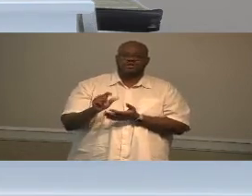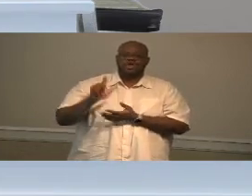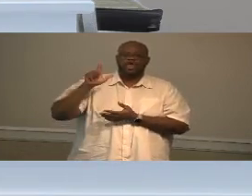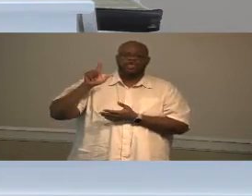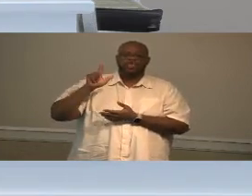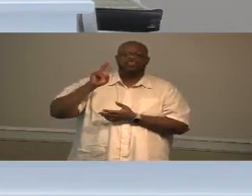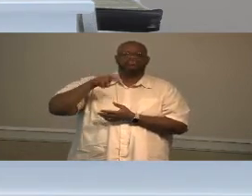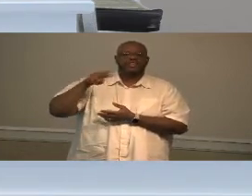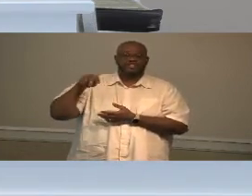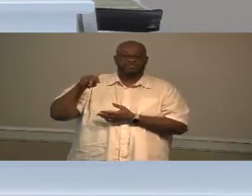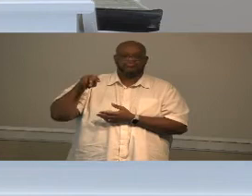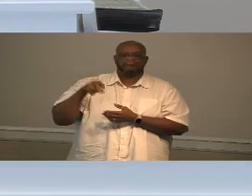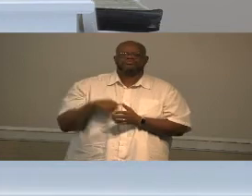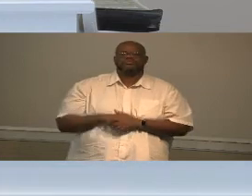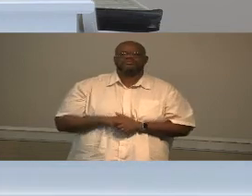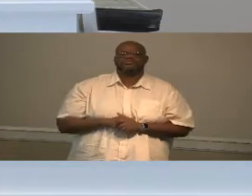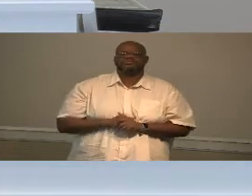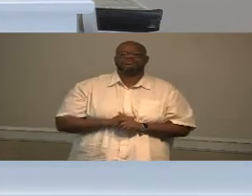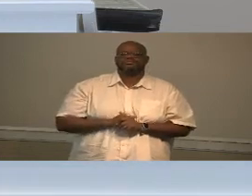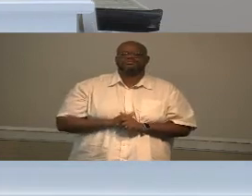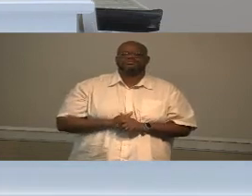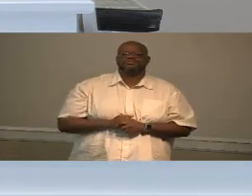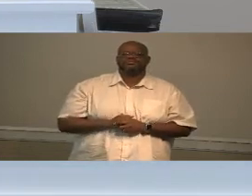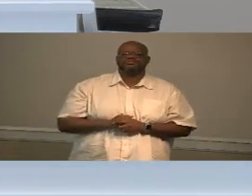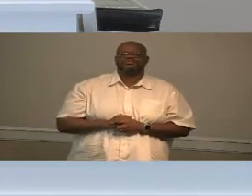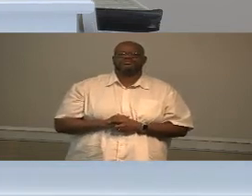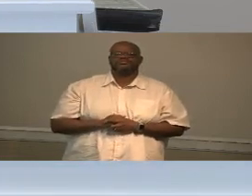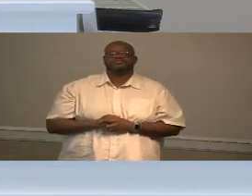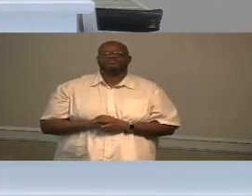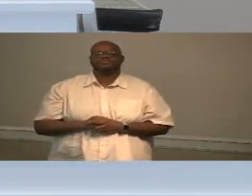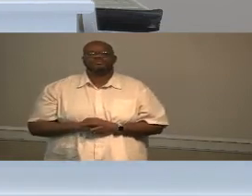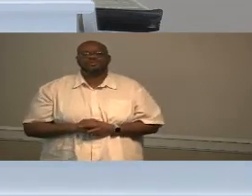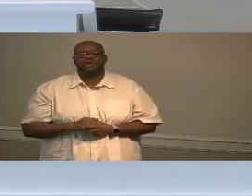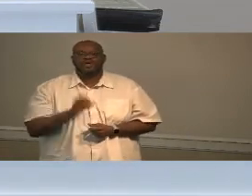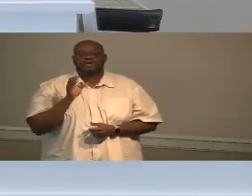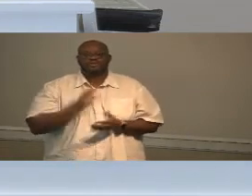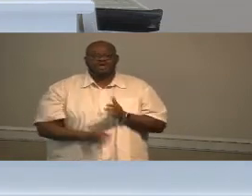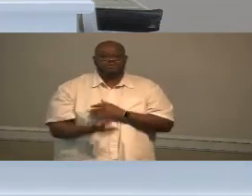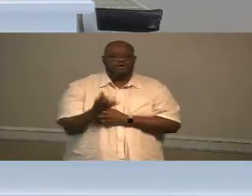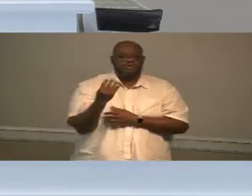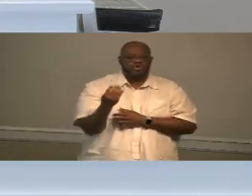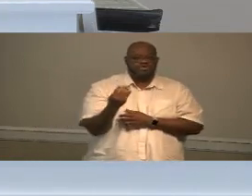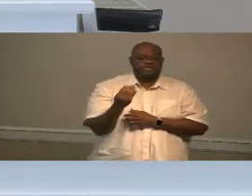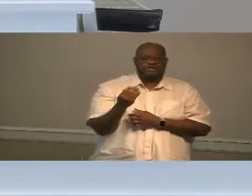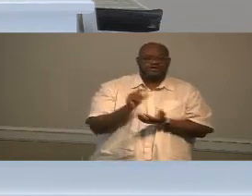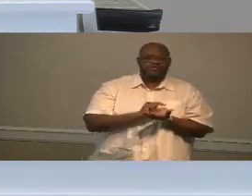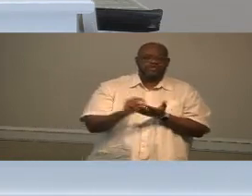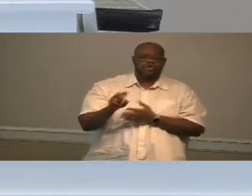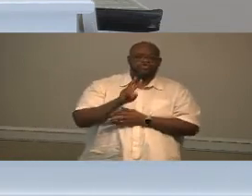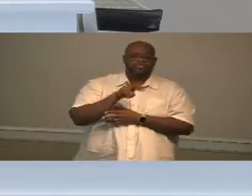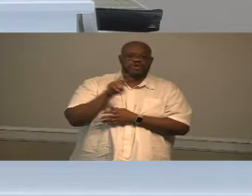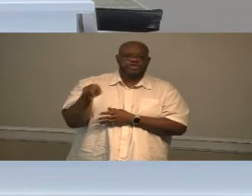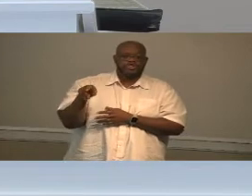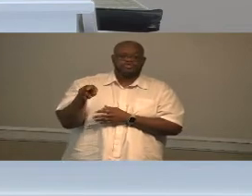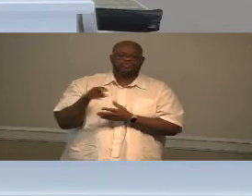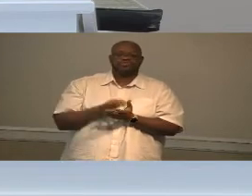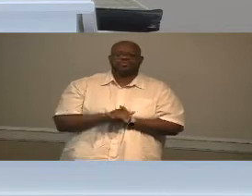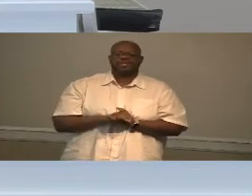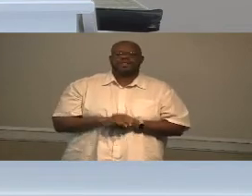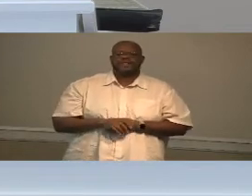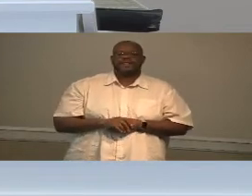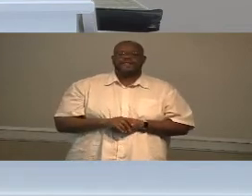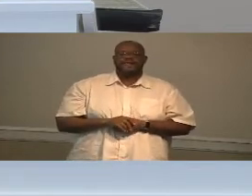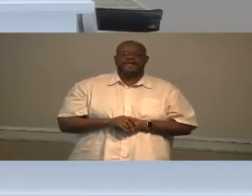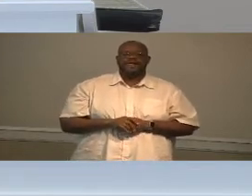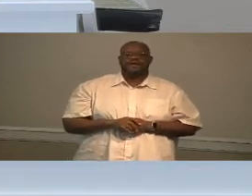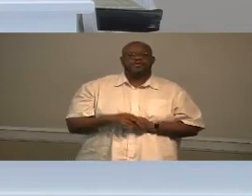22? There in the 14th chapter of Matthew's Gospel, verse 22, we